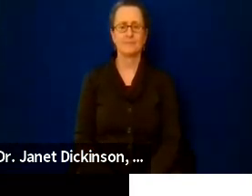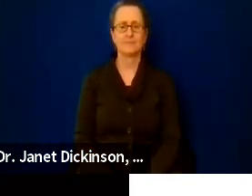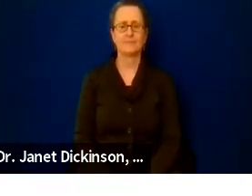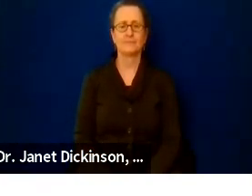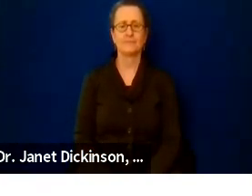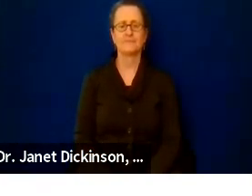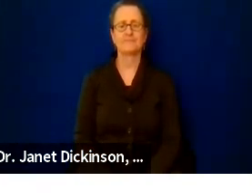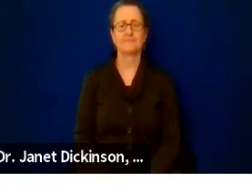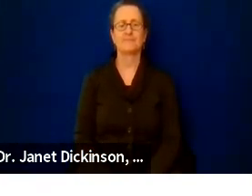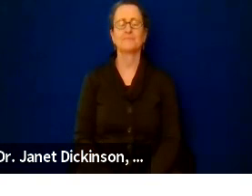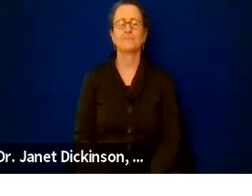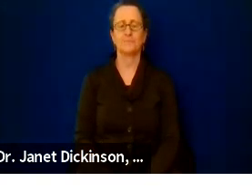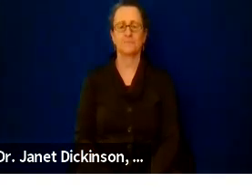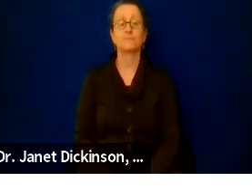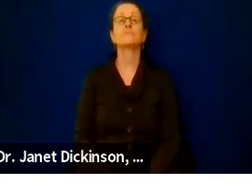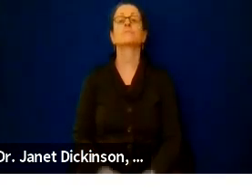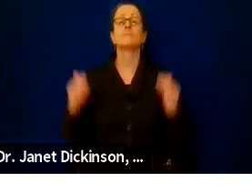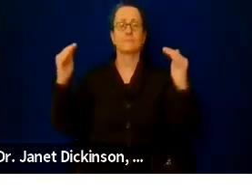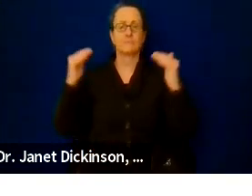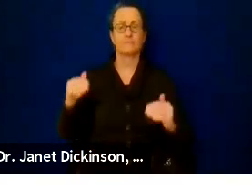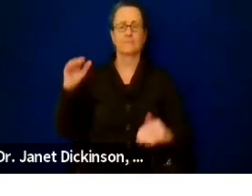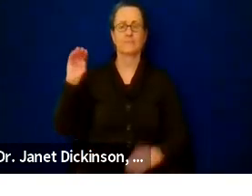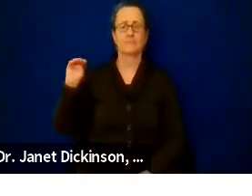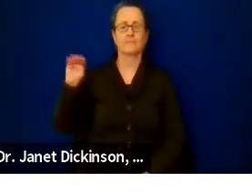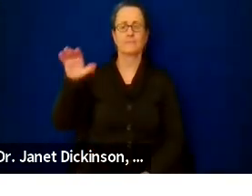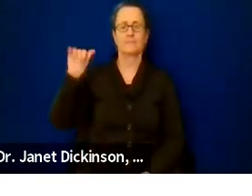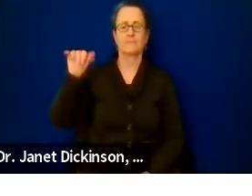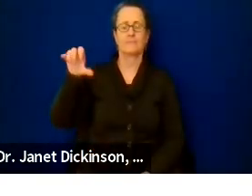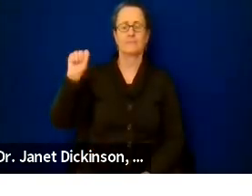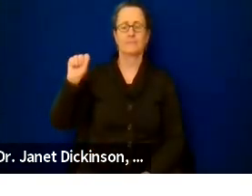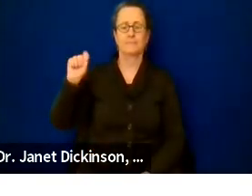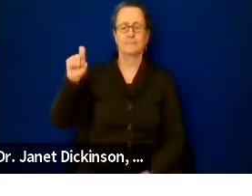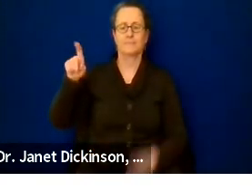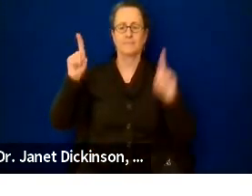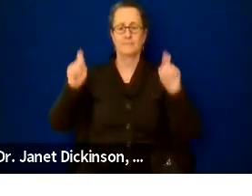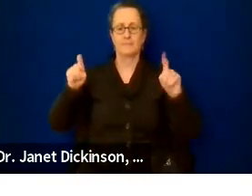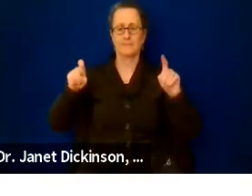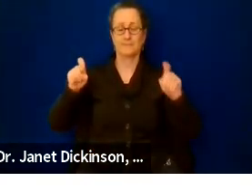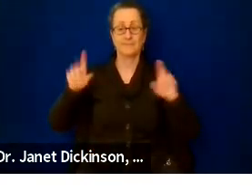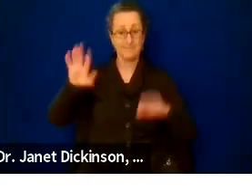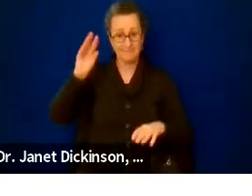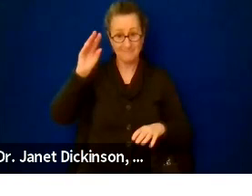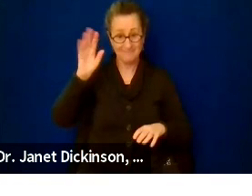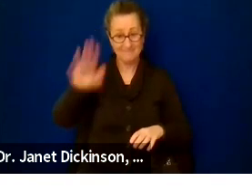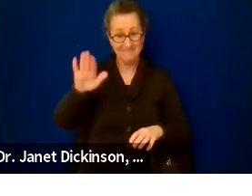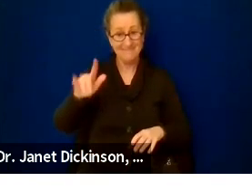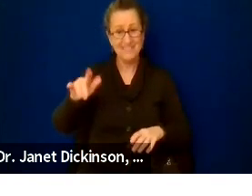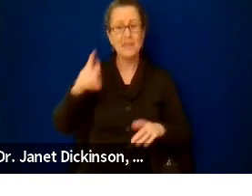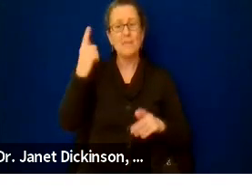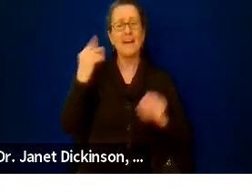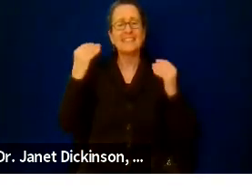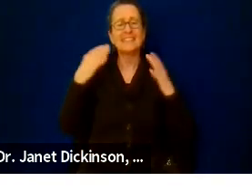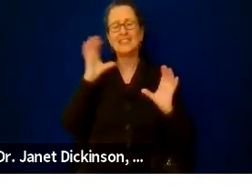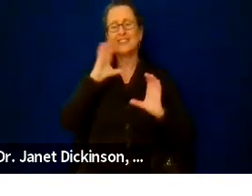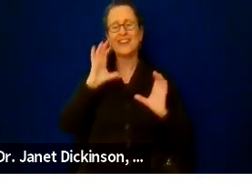Whoops, let's move on here. So we can go to MCAS testing. We just, one of our teachers actually found this video online, so